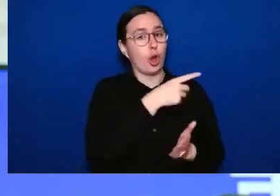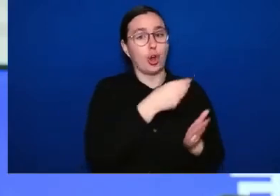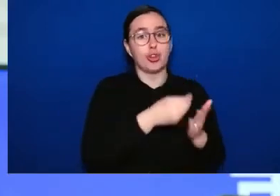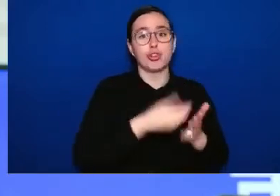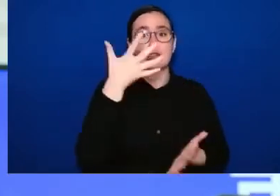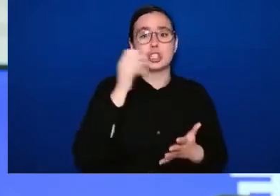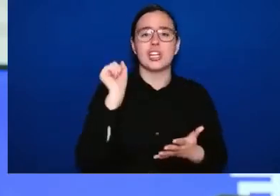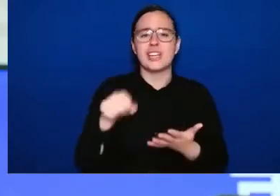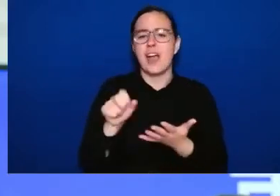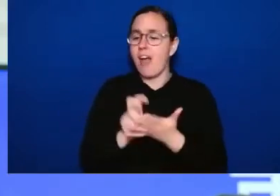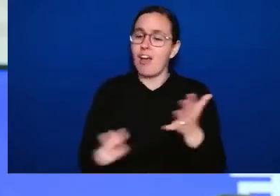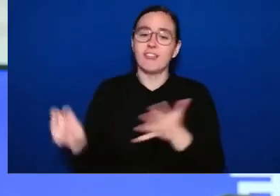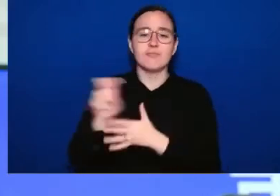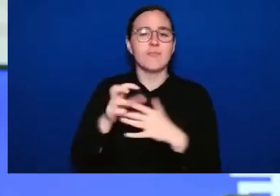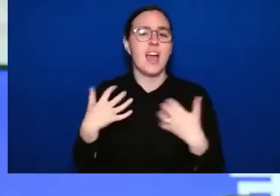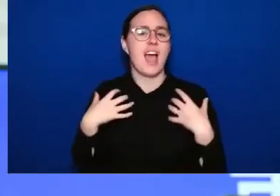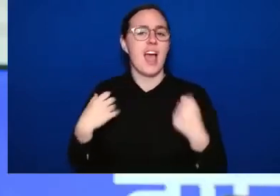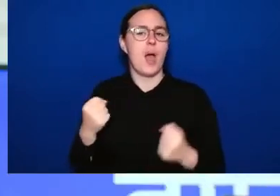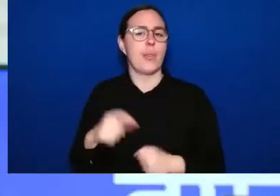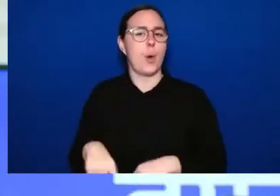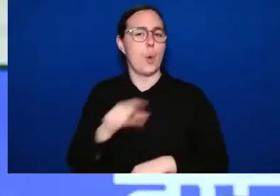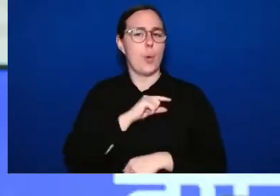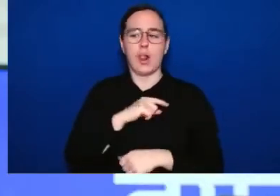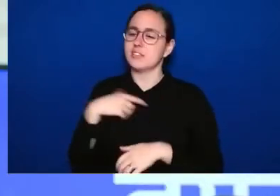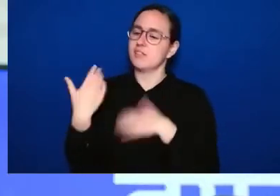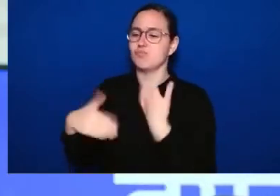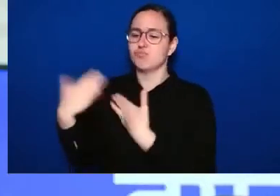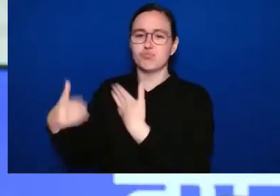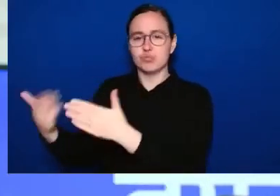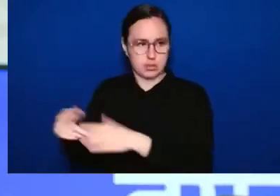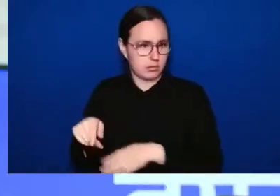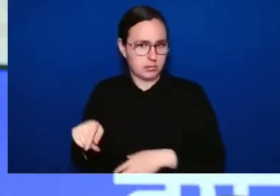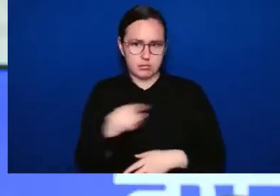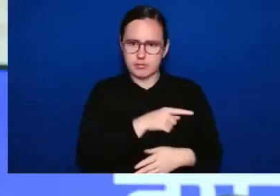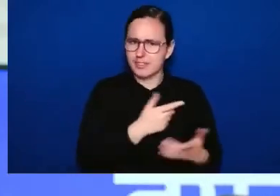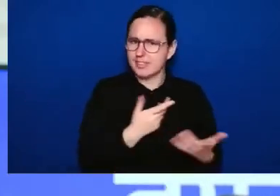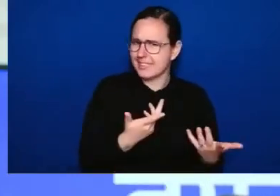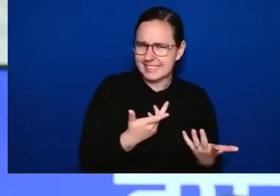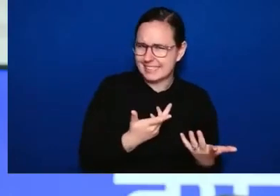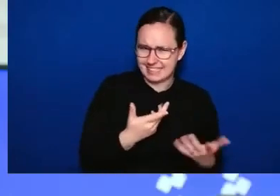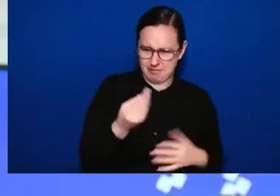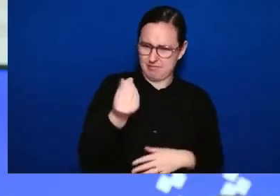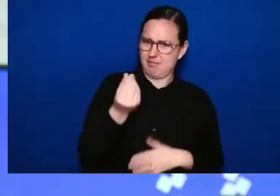right. Buying your way to the front of the line doesn't solve the line, it just changes who gets.